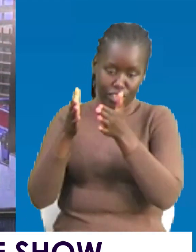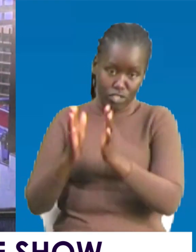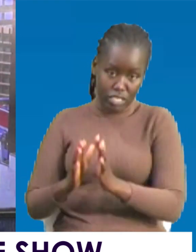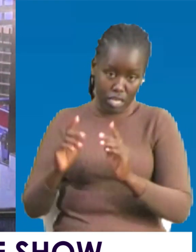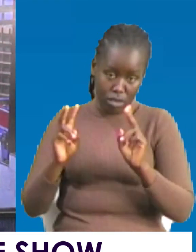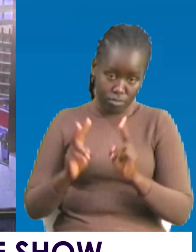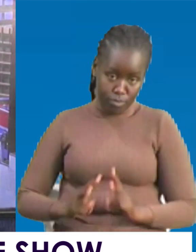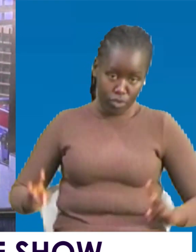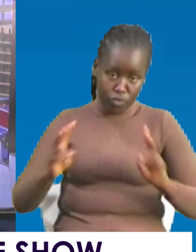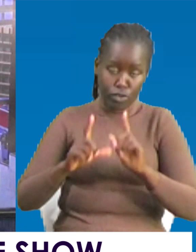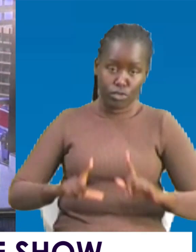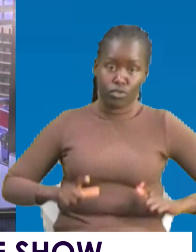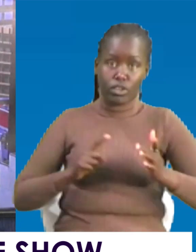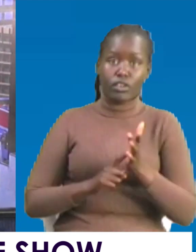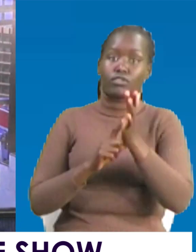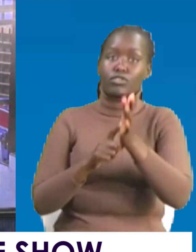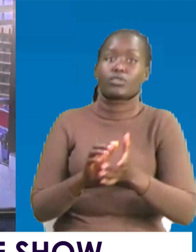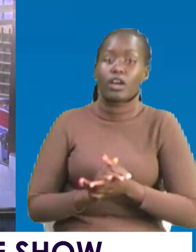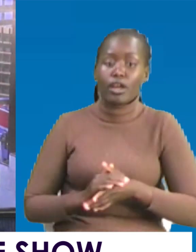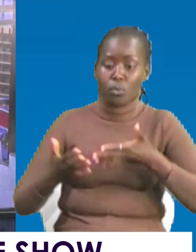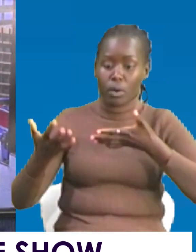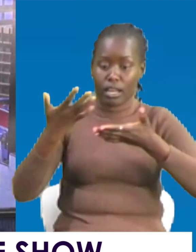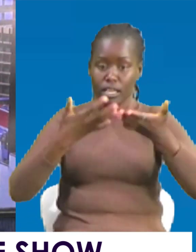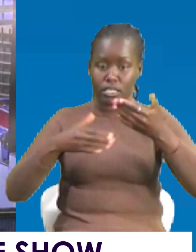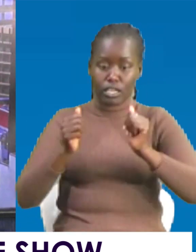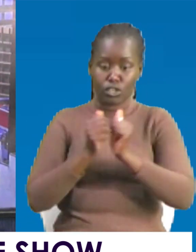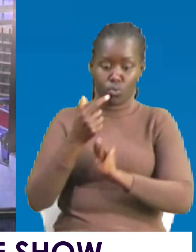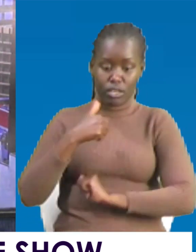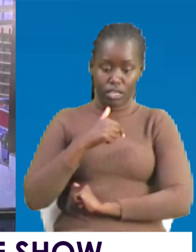Treasures of Life show, and you can get in touch with us